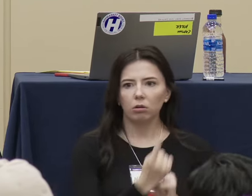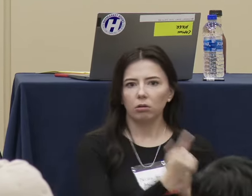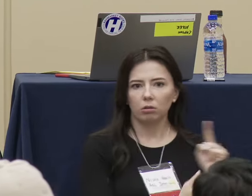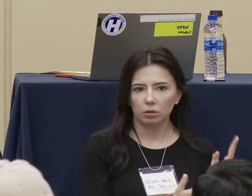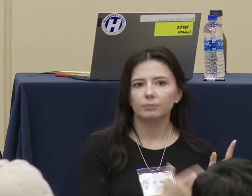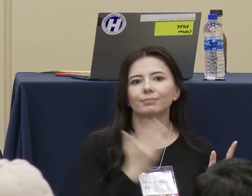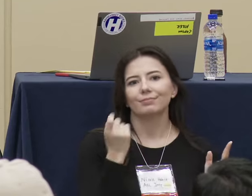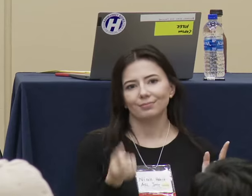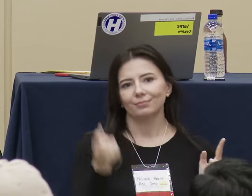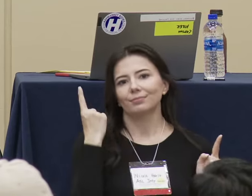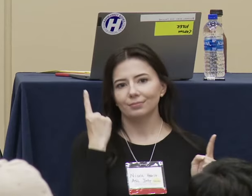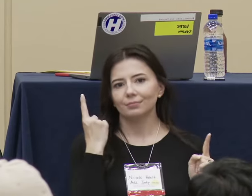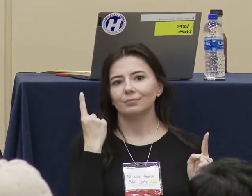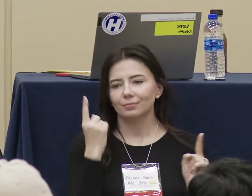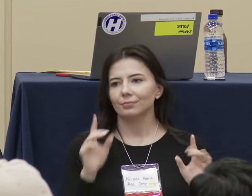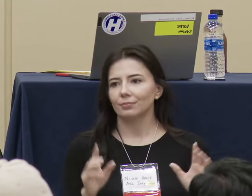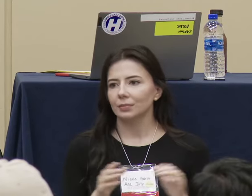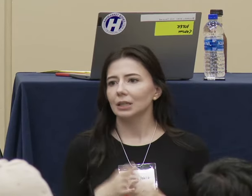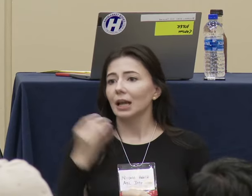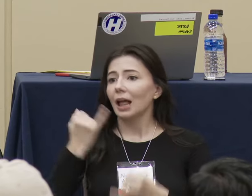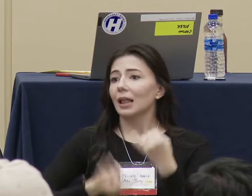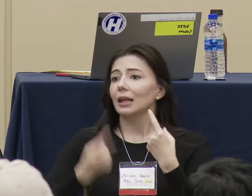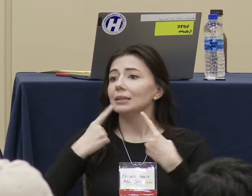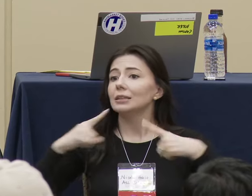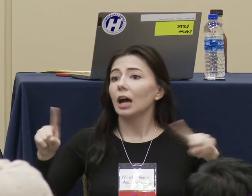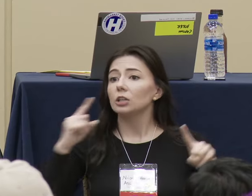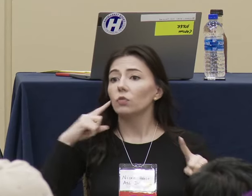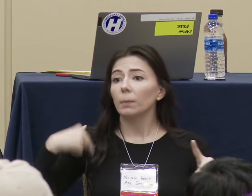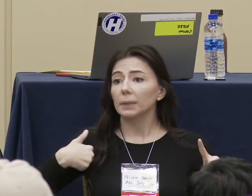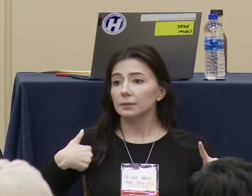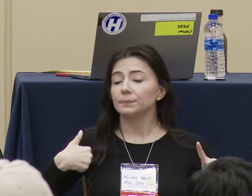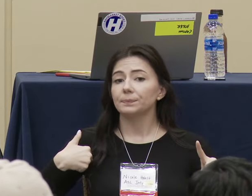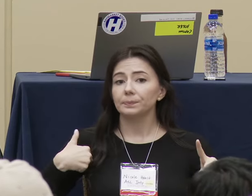much. Last announcement for me.